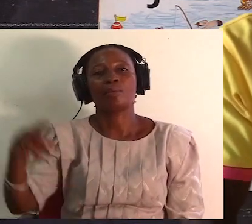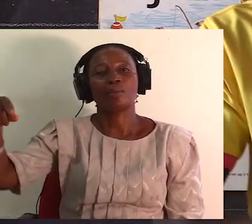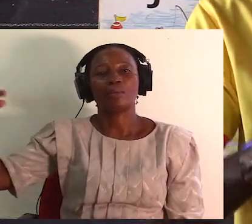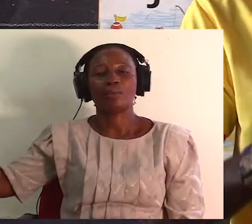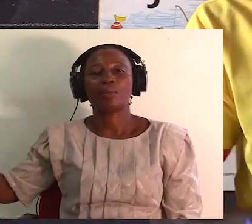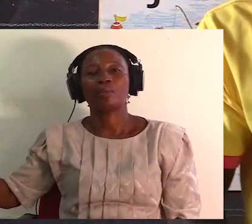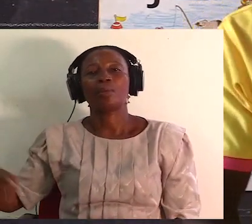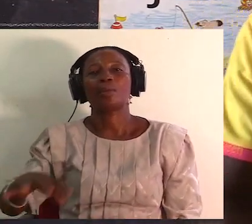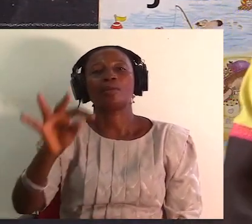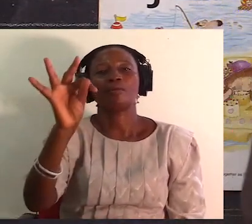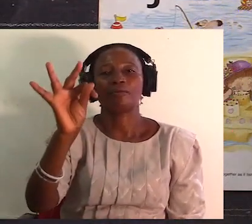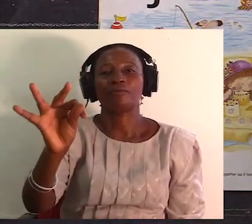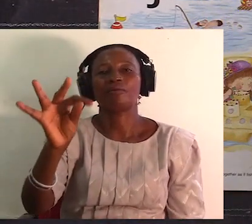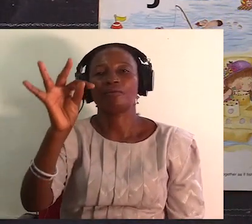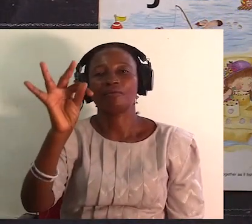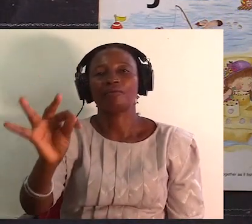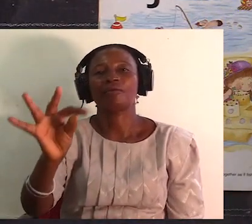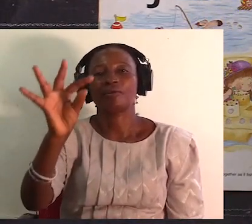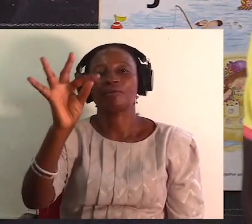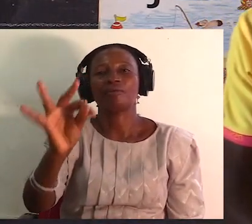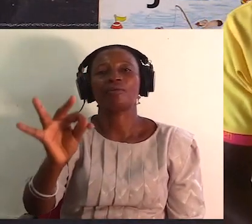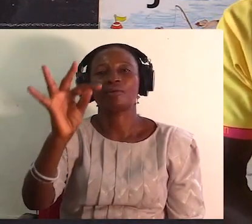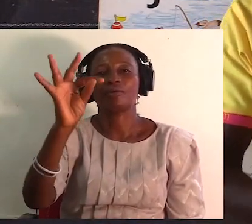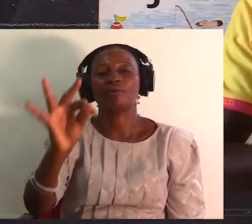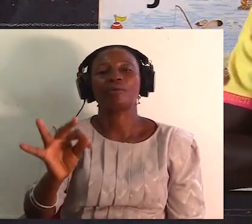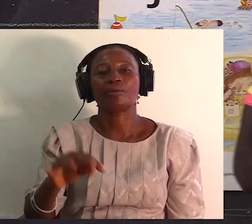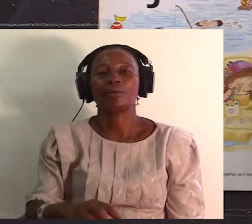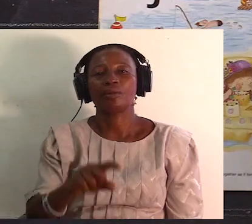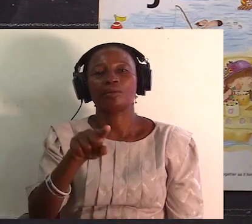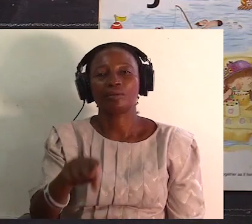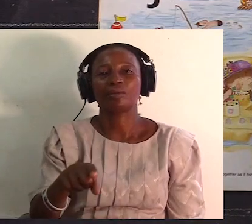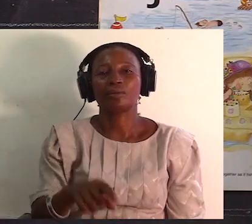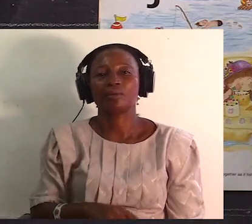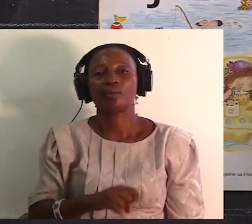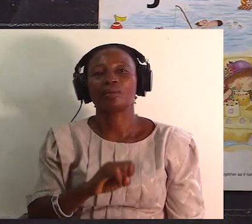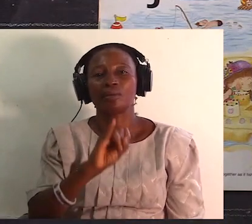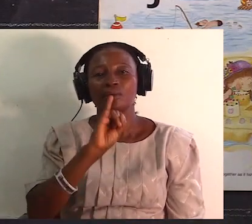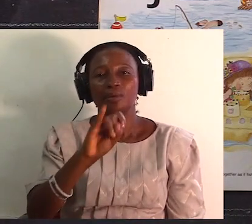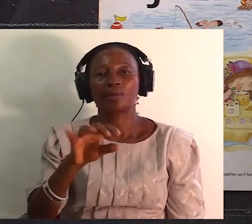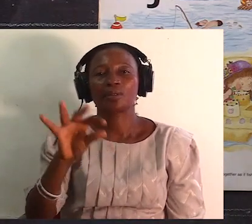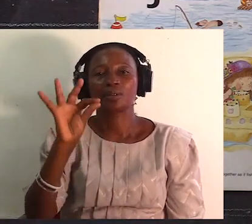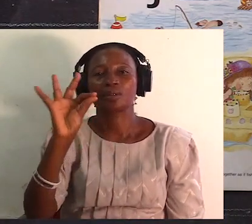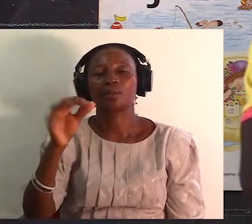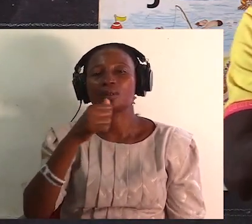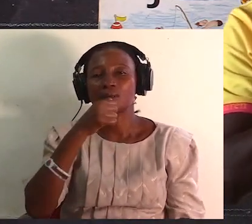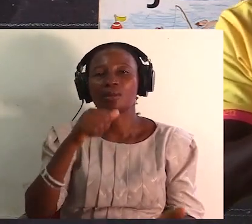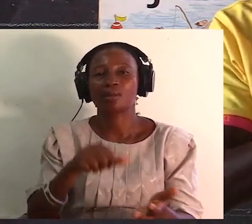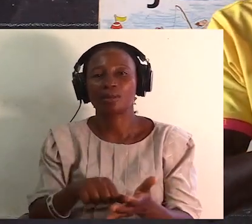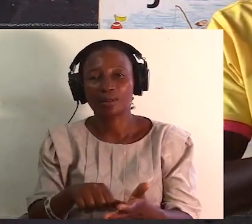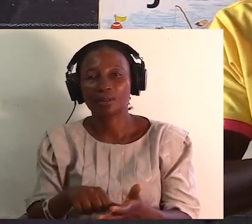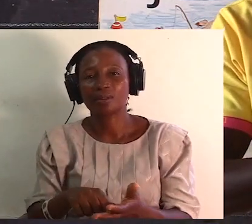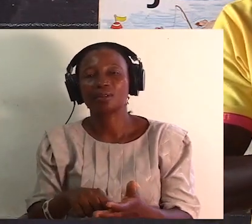that sound f, f, f, this is the letter